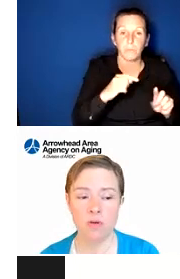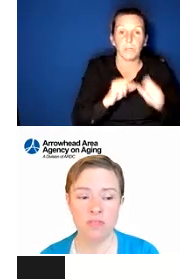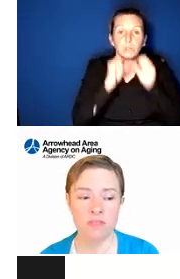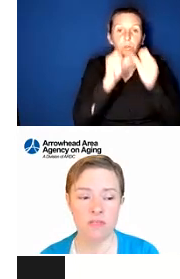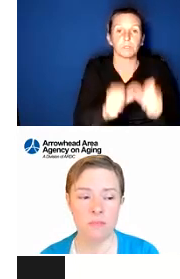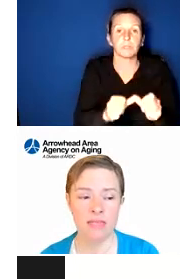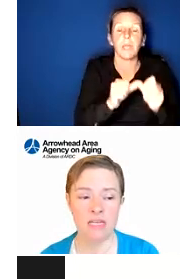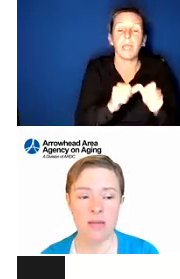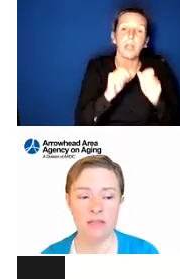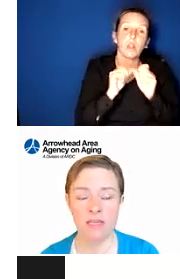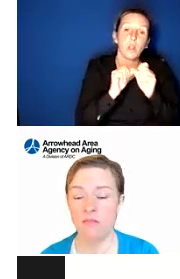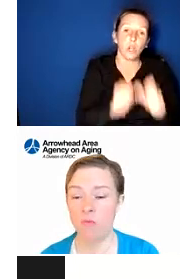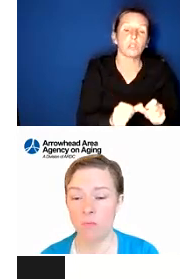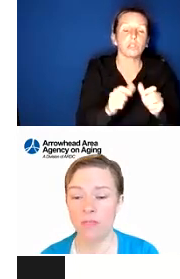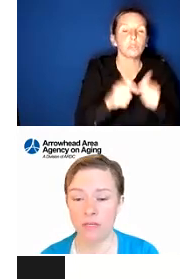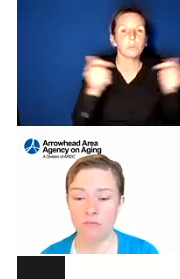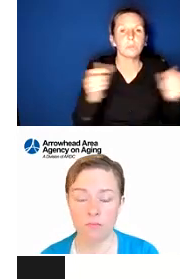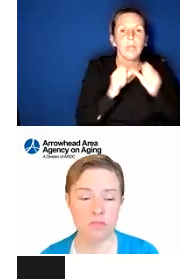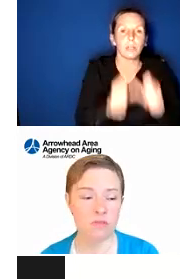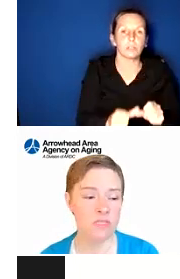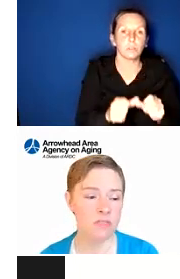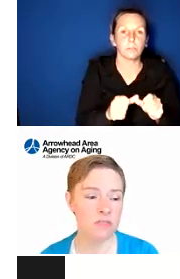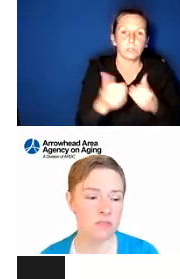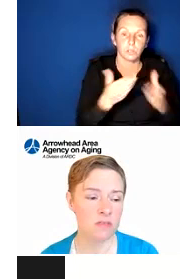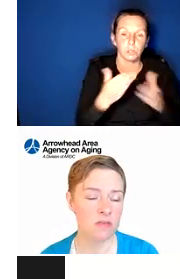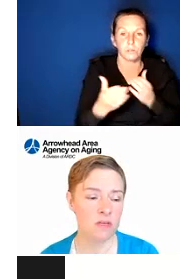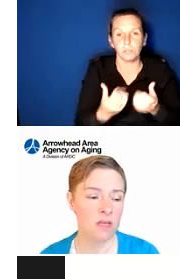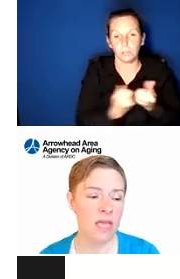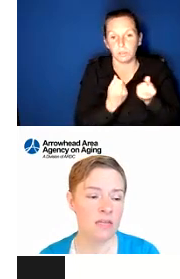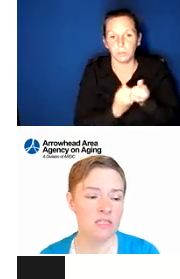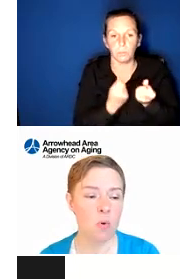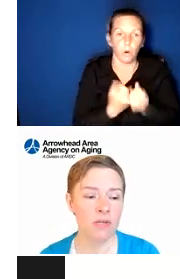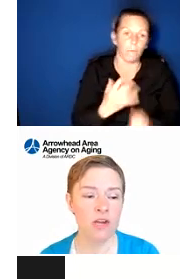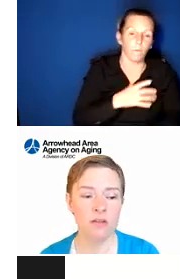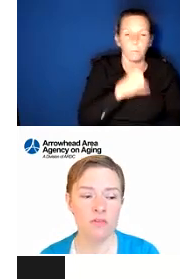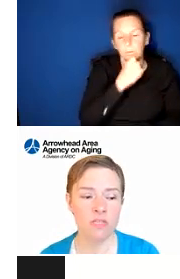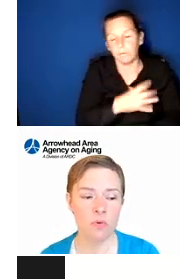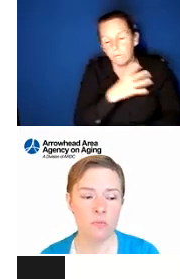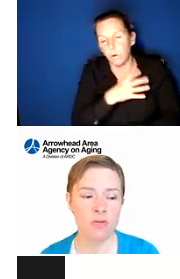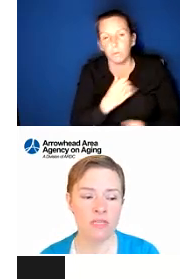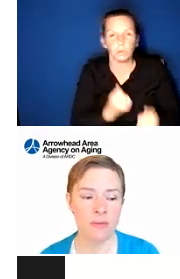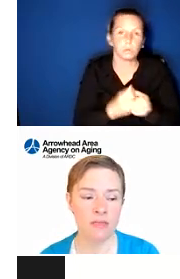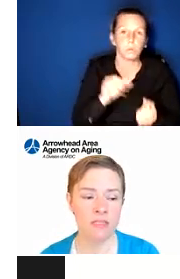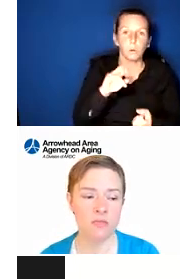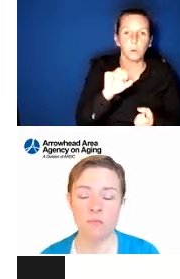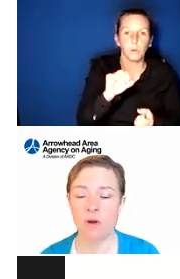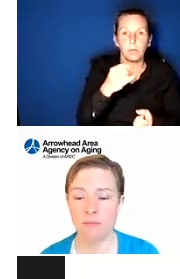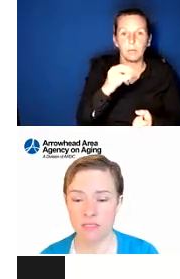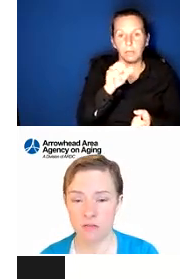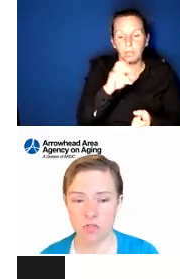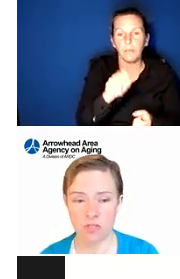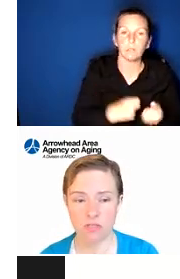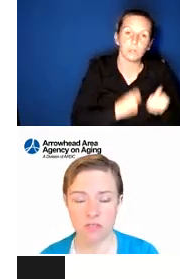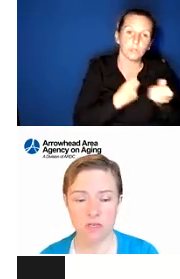and support capacity by linking formal and informal services, and to support caregivers and promote independence through